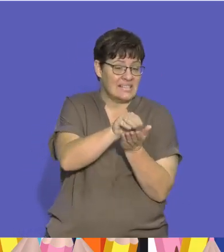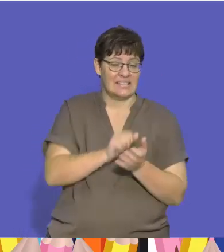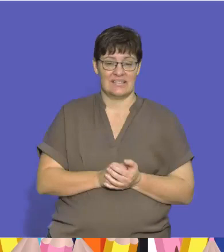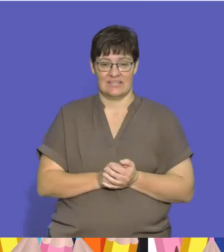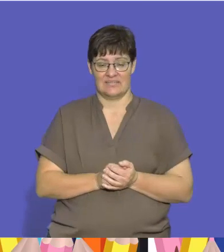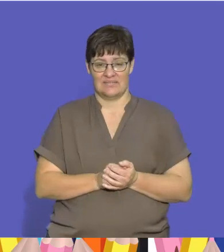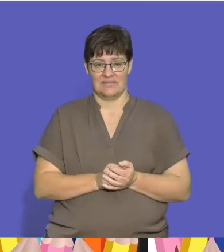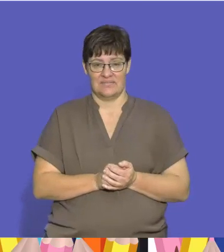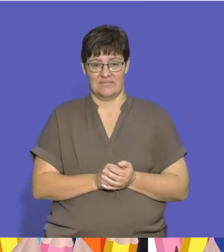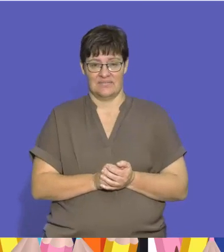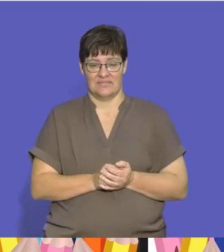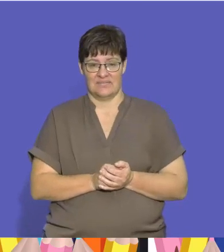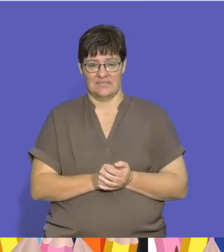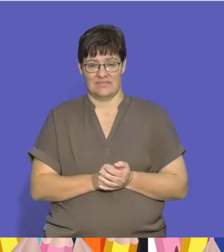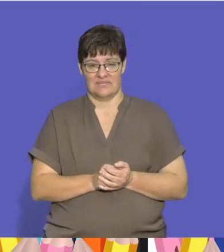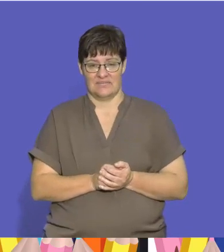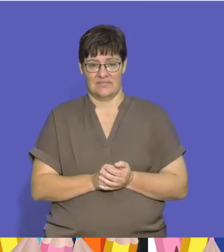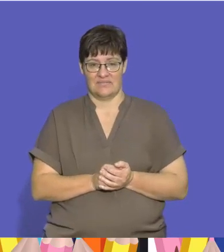mice,